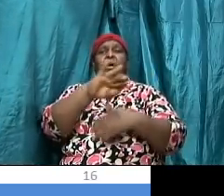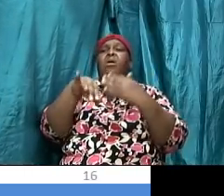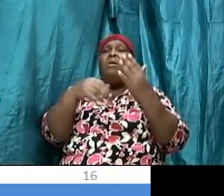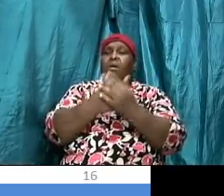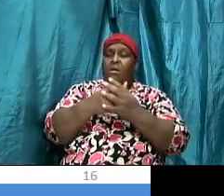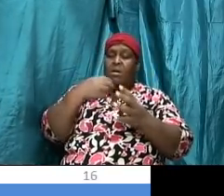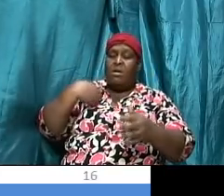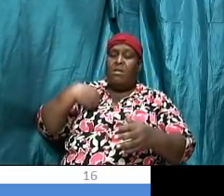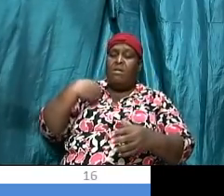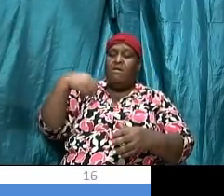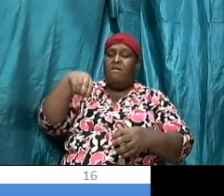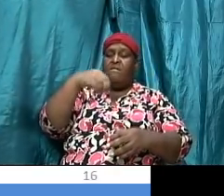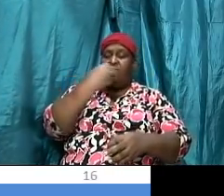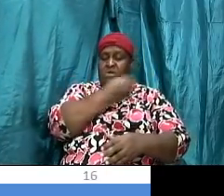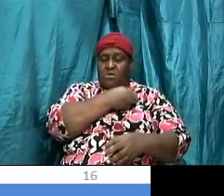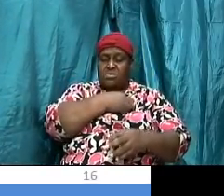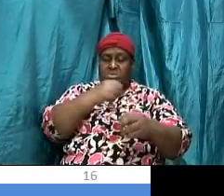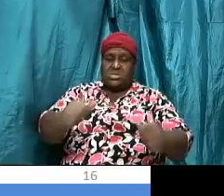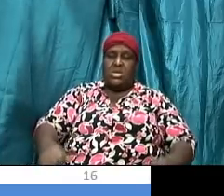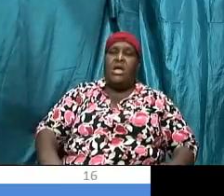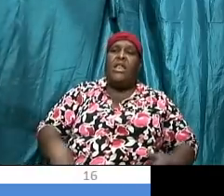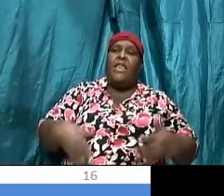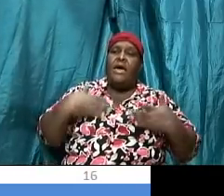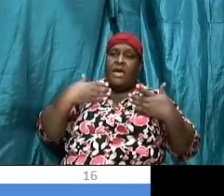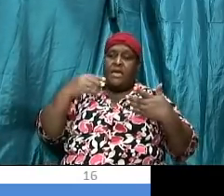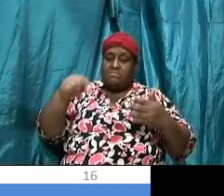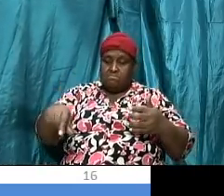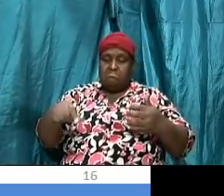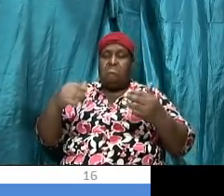alive this day.